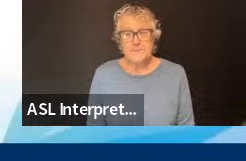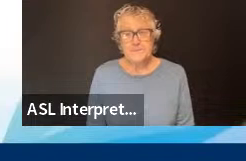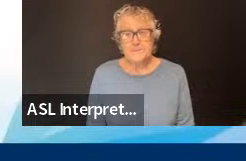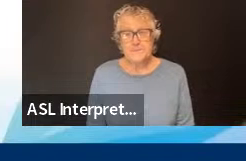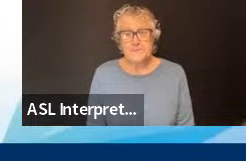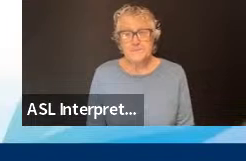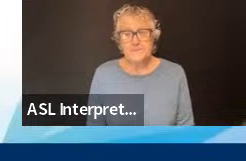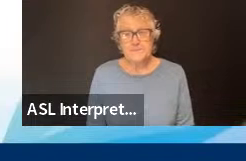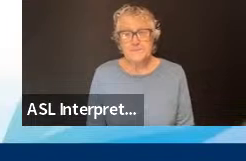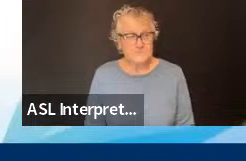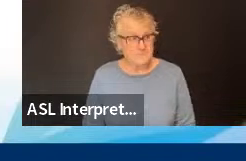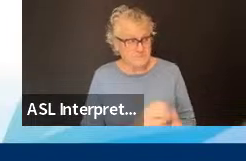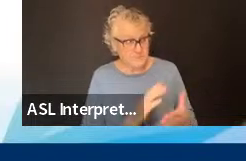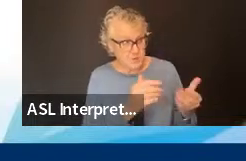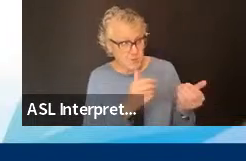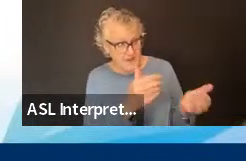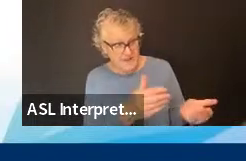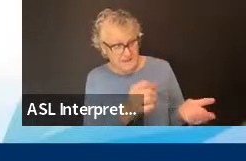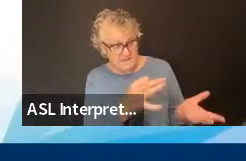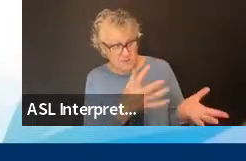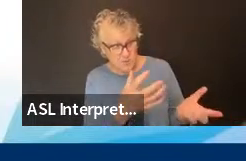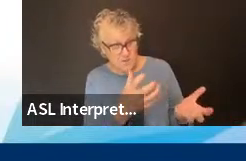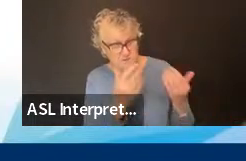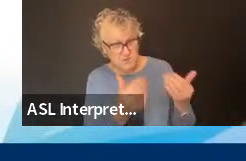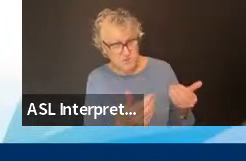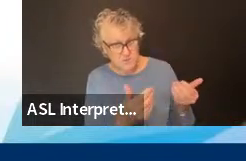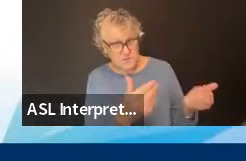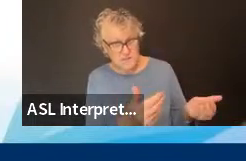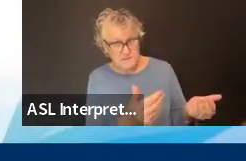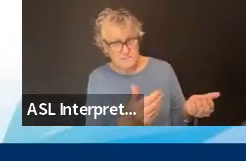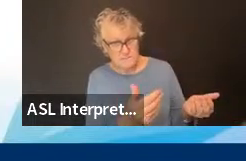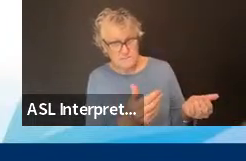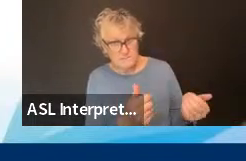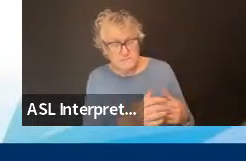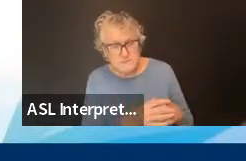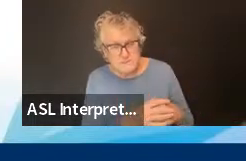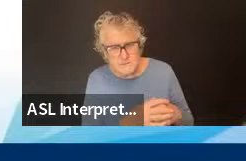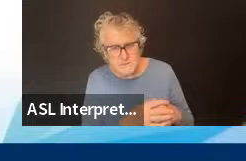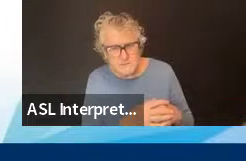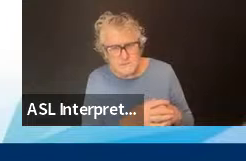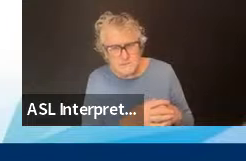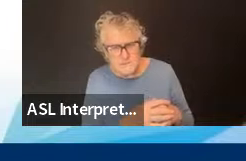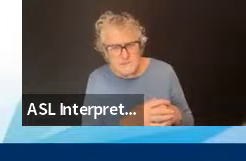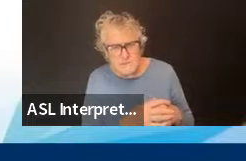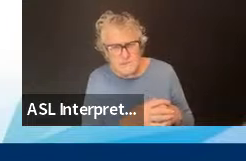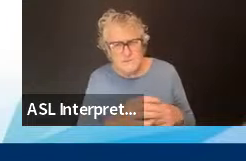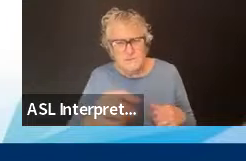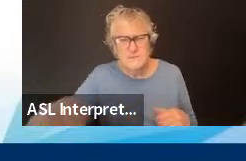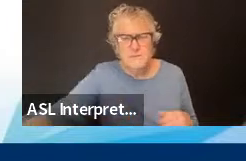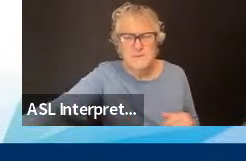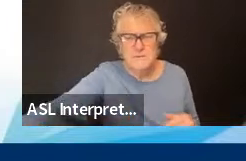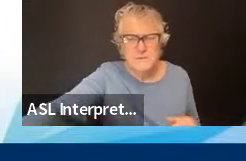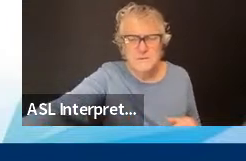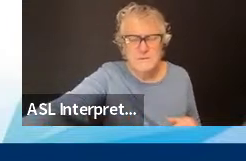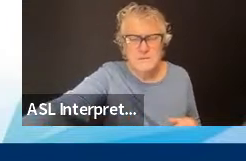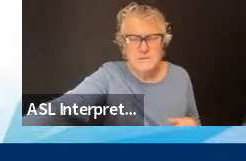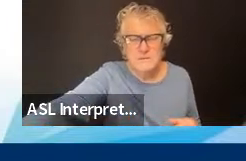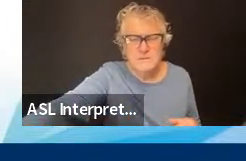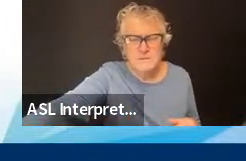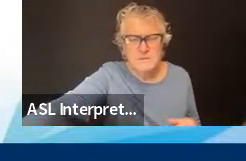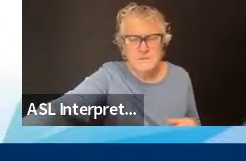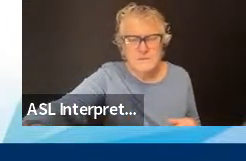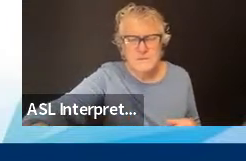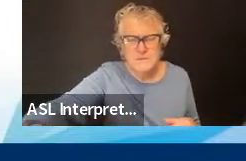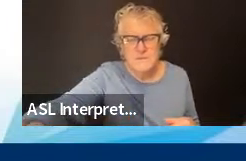Go ahead if you want to unmute yourself. Yes, good morning. Matt Ransom, RTC Executive Director. I apologize to.